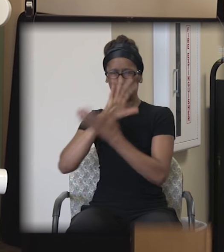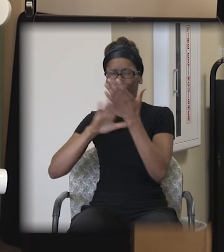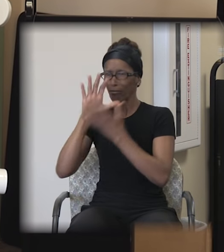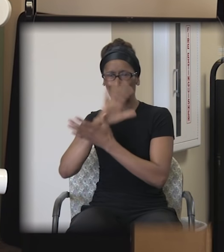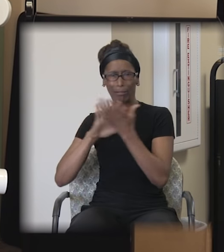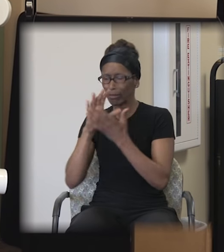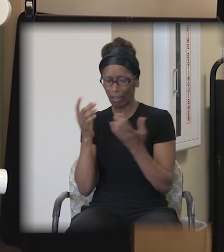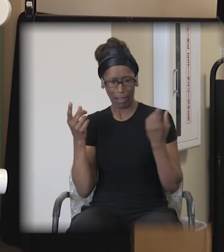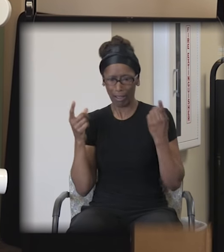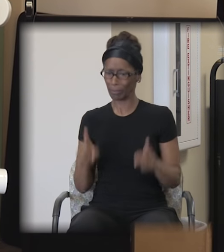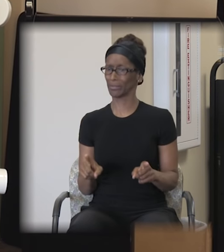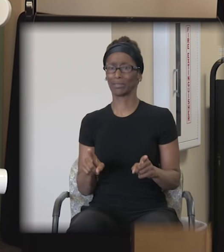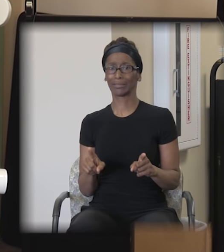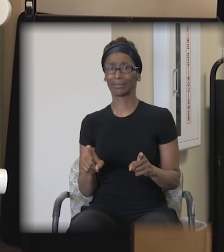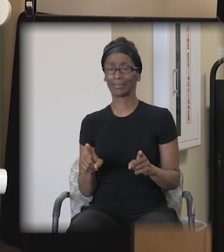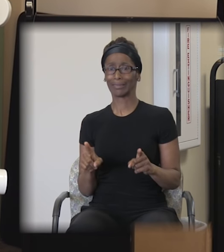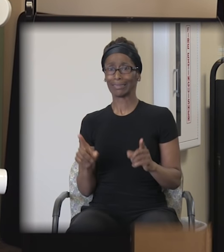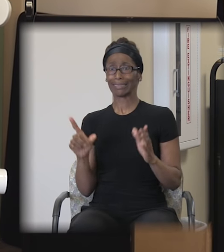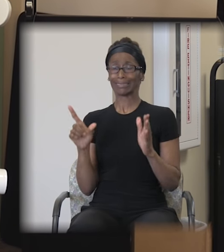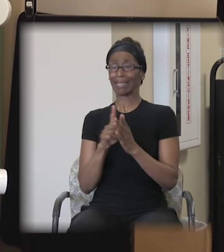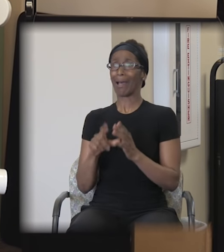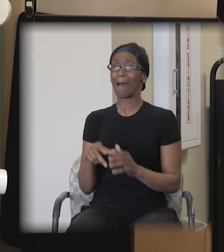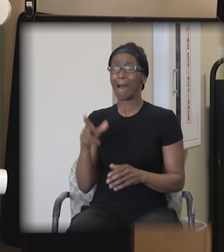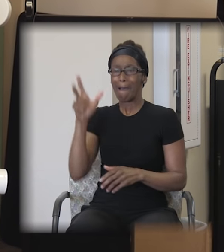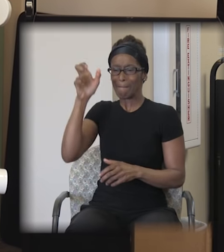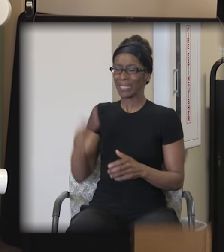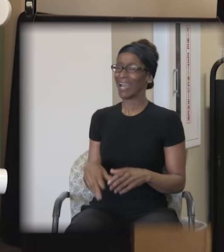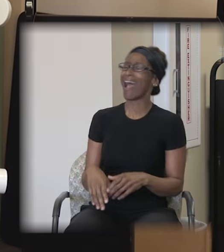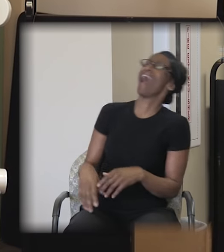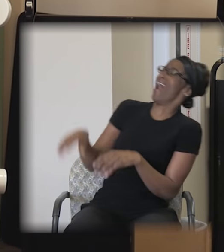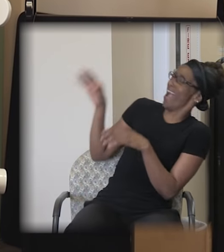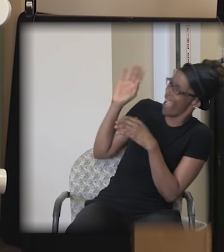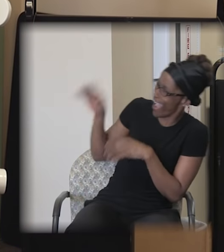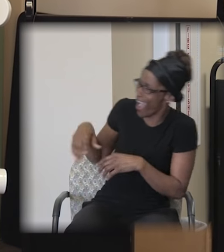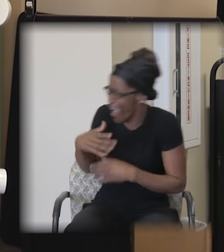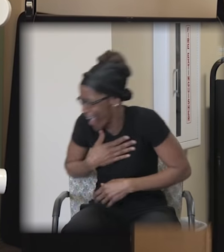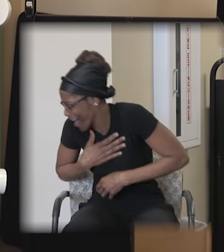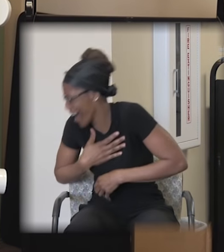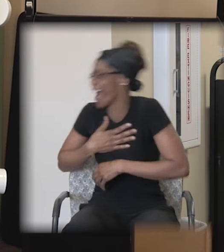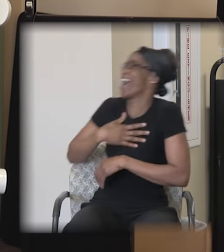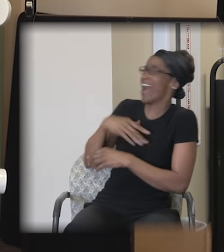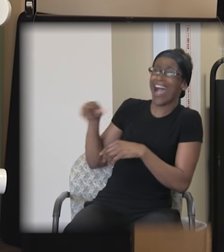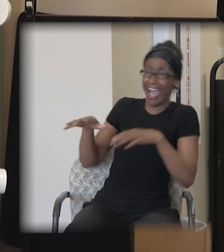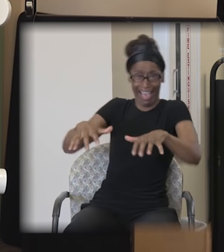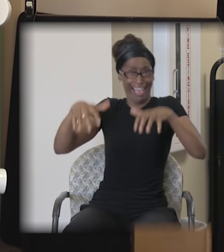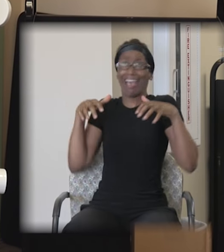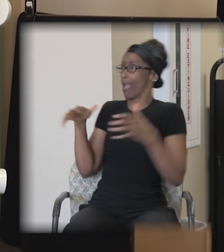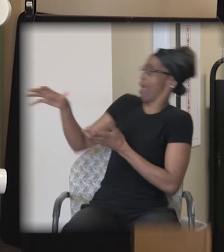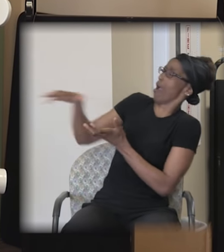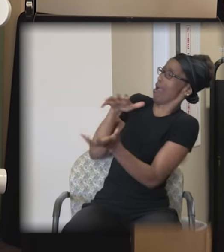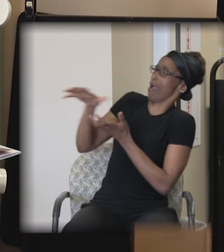confused. Suddenly the pitcher burst out laughing. He pointed to the fans in the stands laughing too.